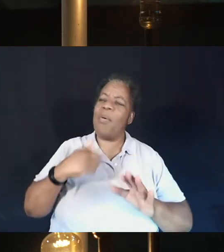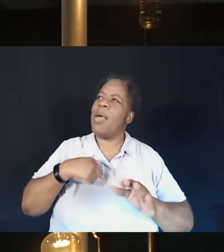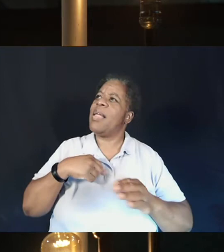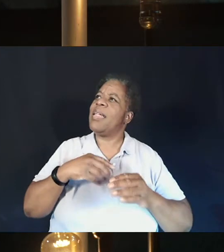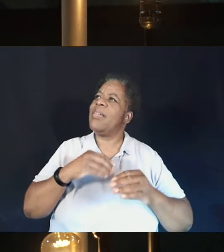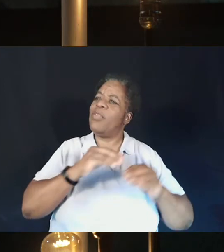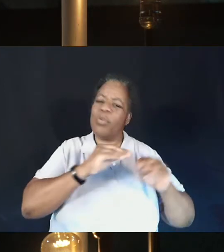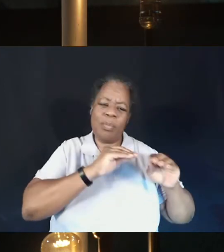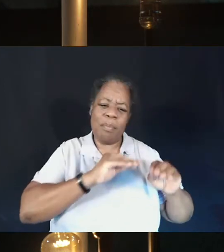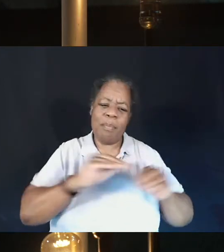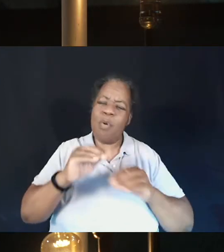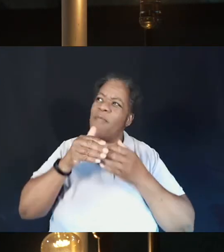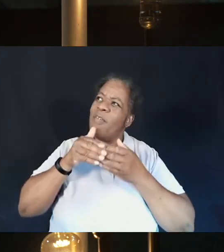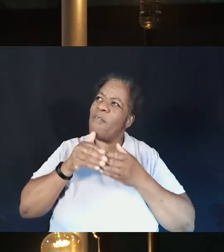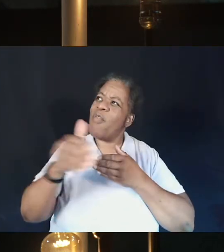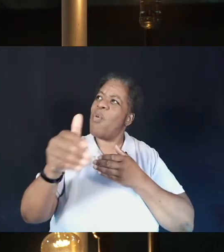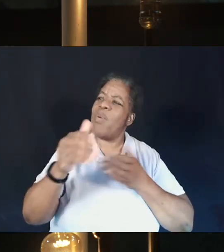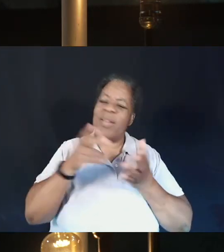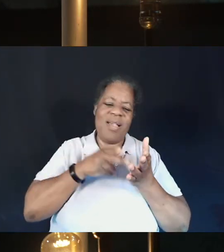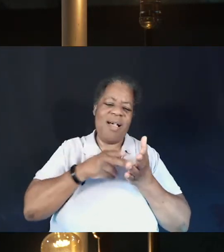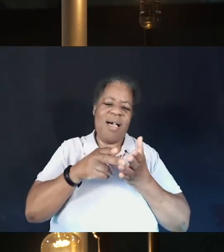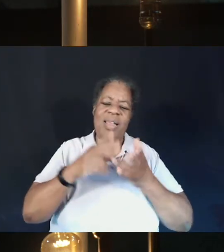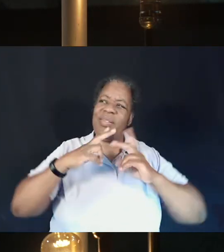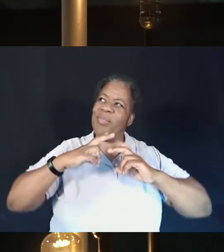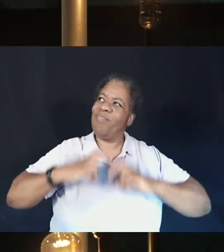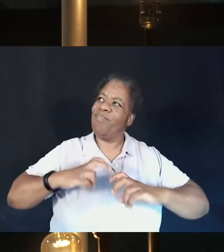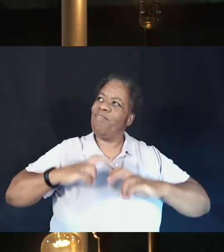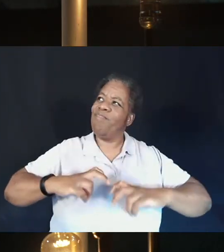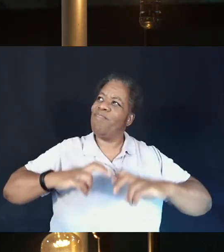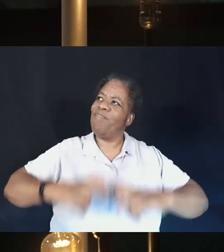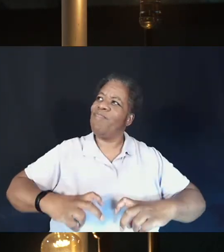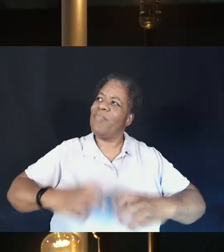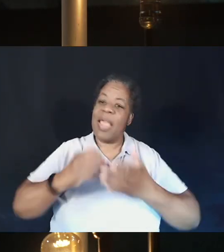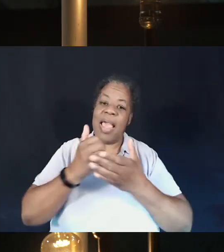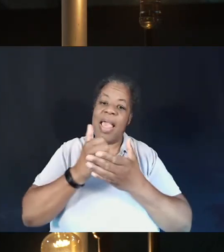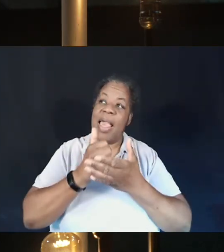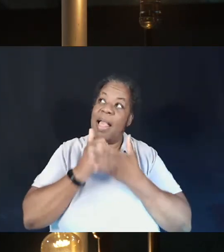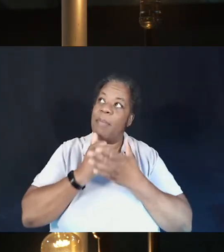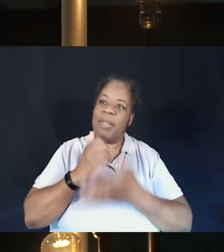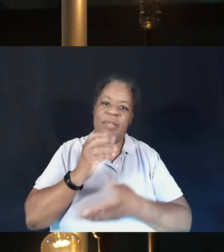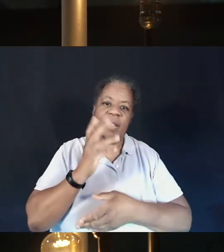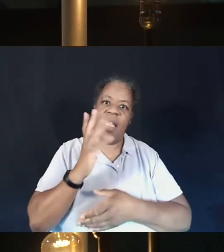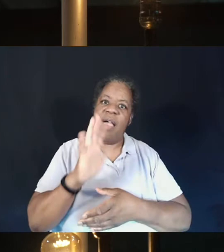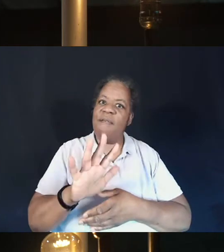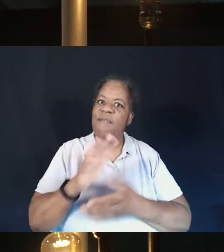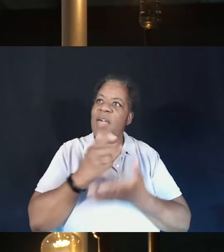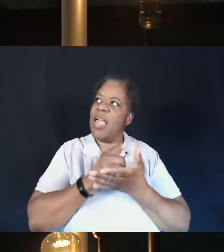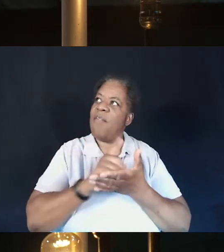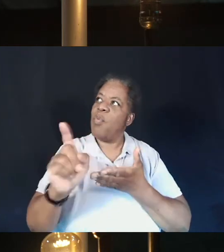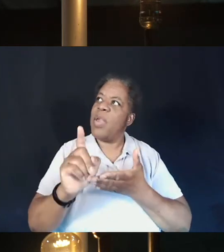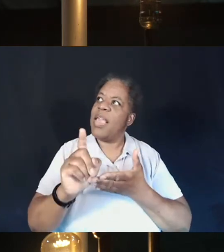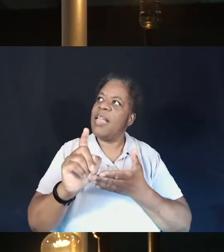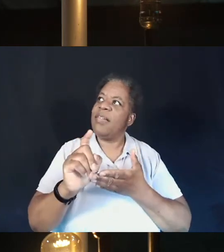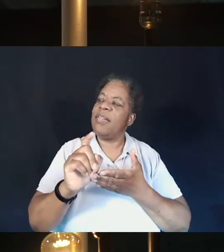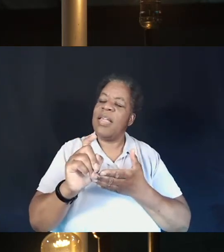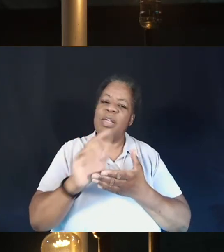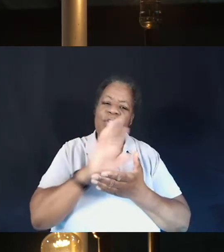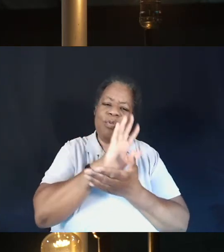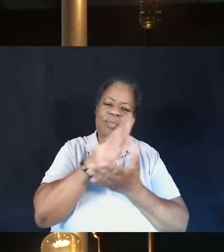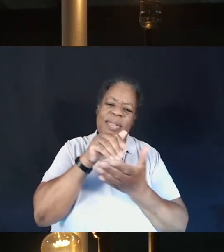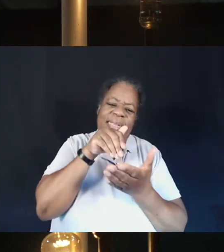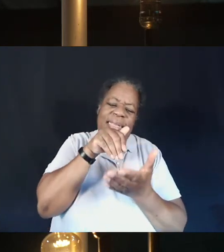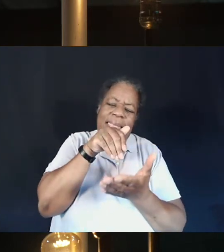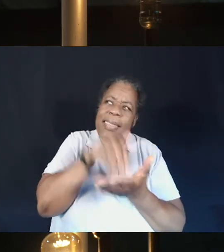honest self-assessment? Help us in these next 5 weeks to really center ourselves, to recenter ourselves, become